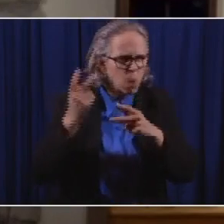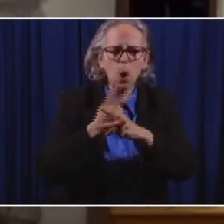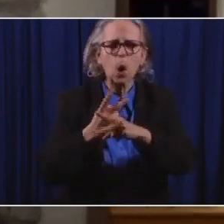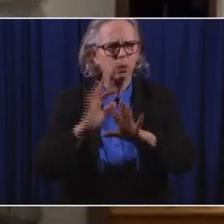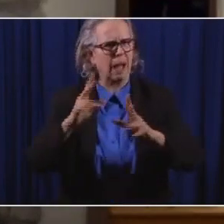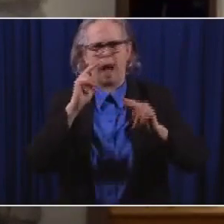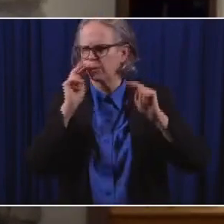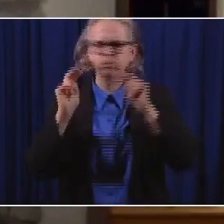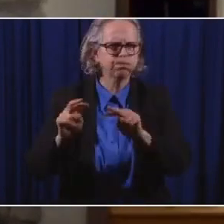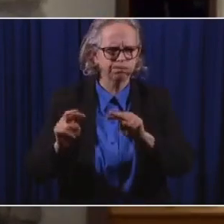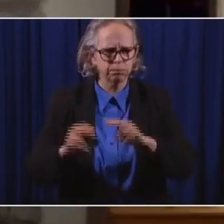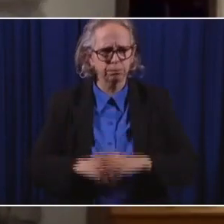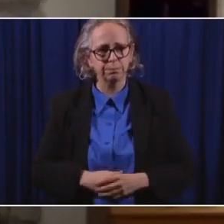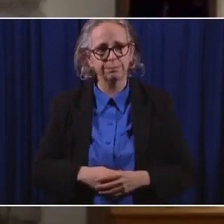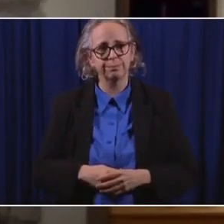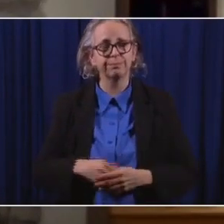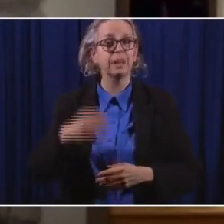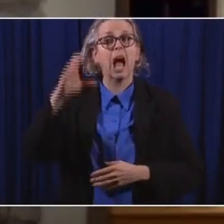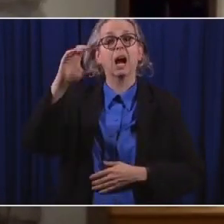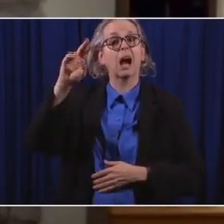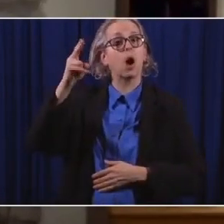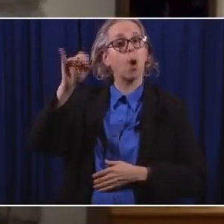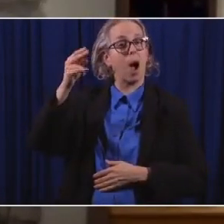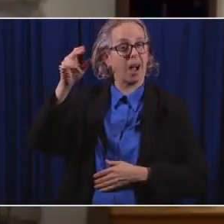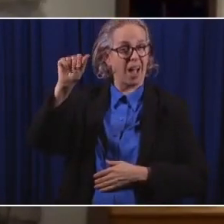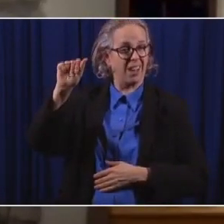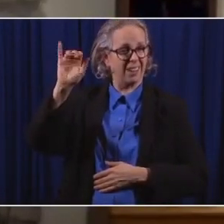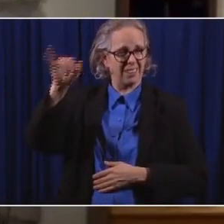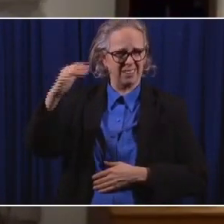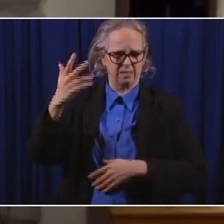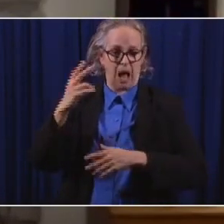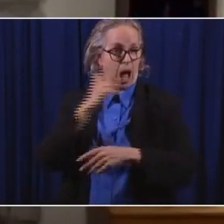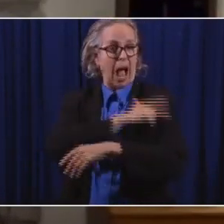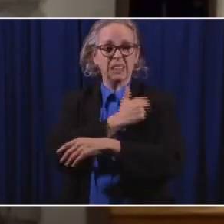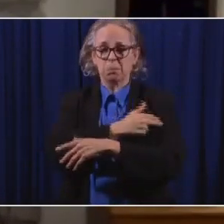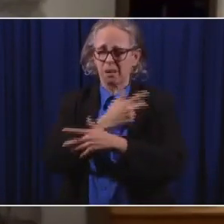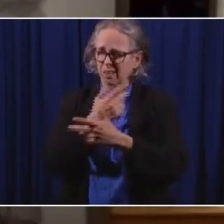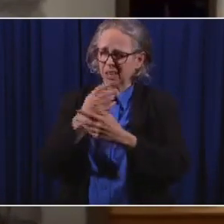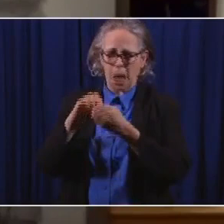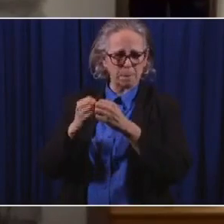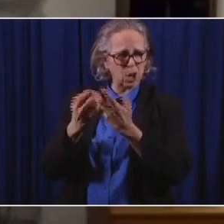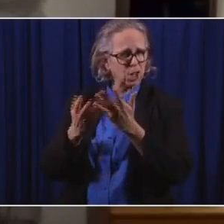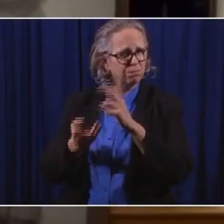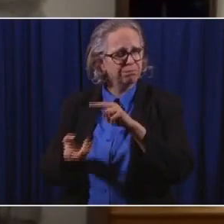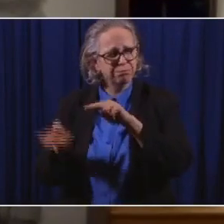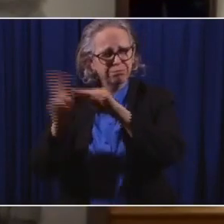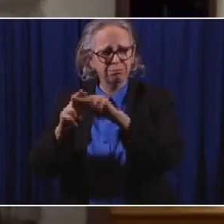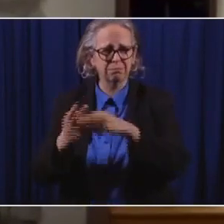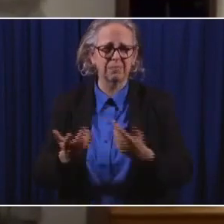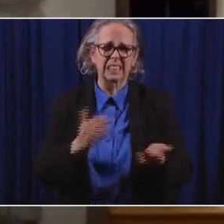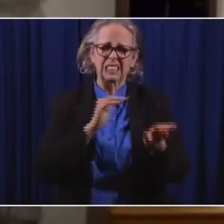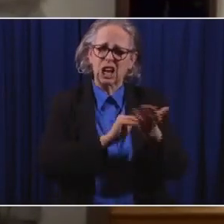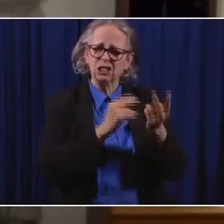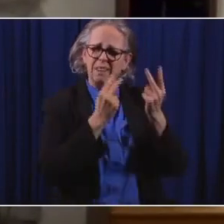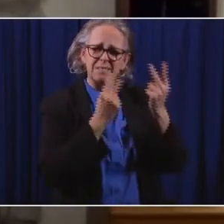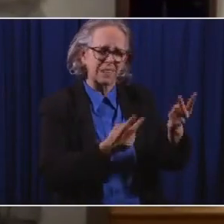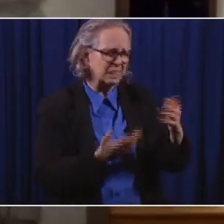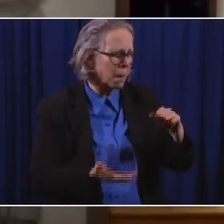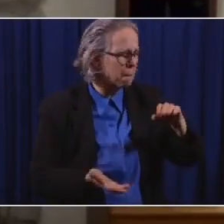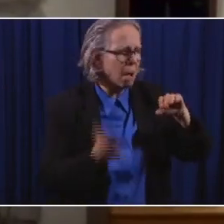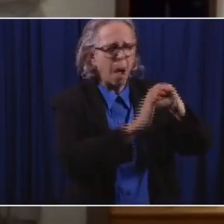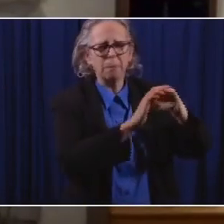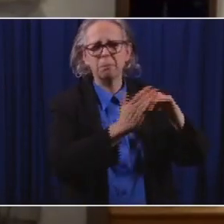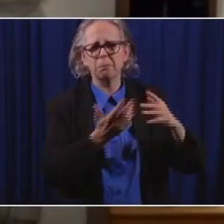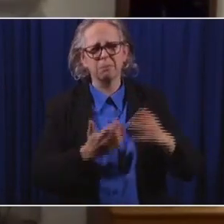elevated plateau. Hospital admissions have been increasing. Clark County, emergency visits and hospital admissions have plateaued at an